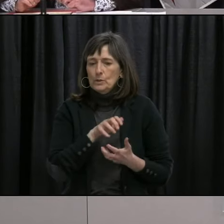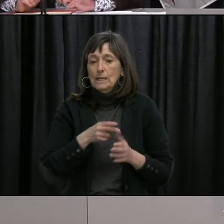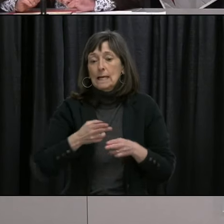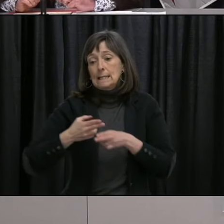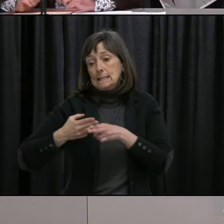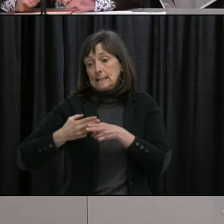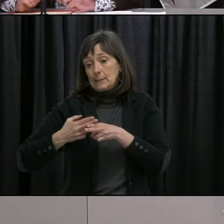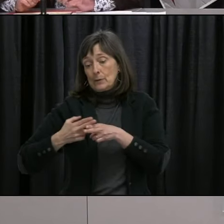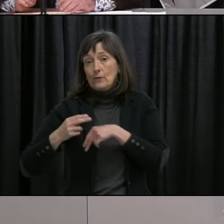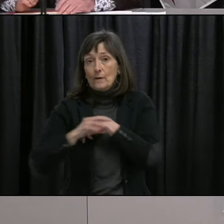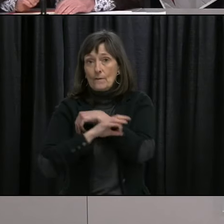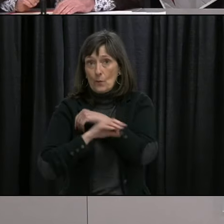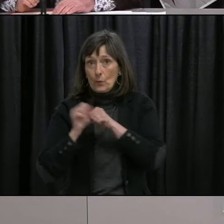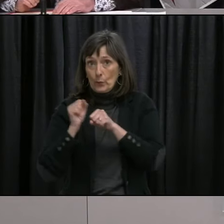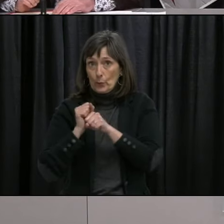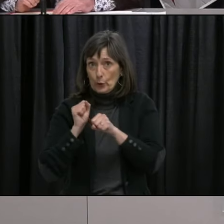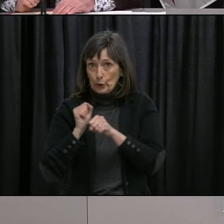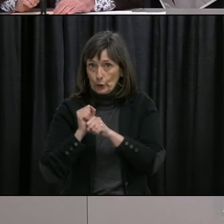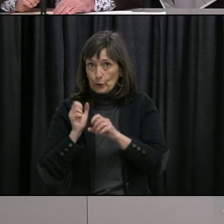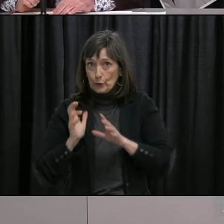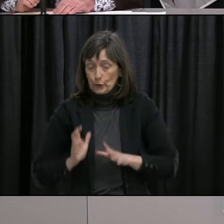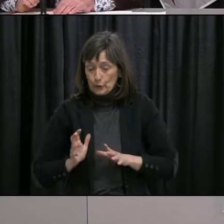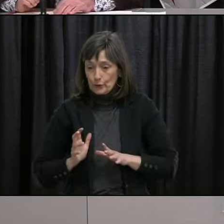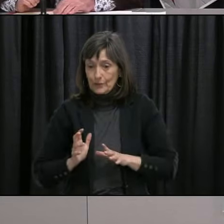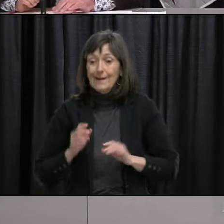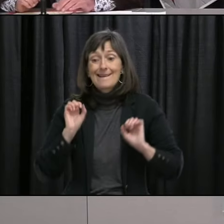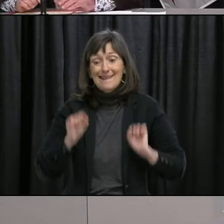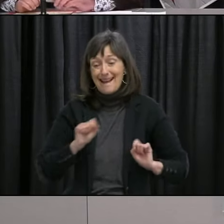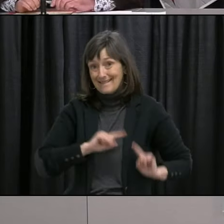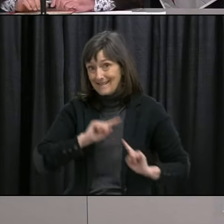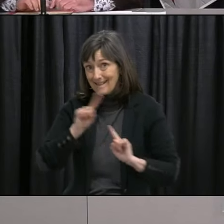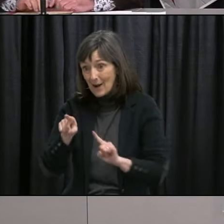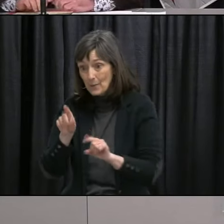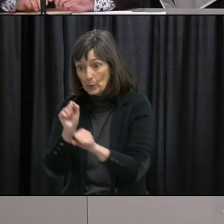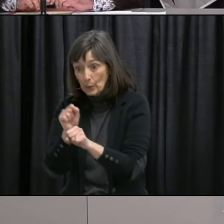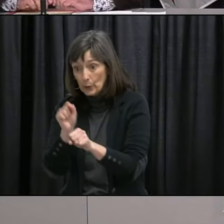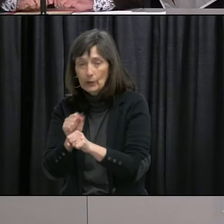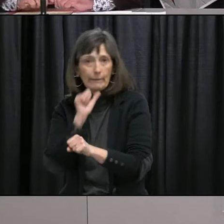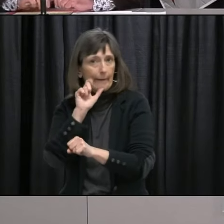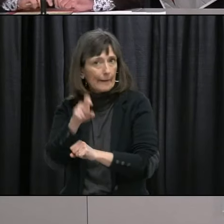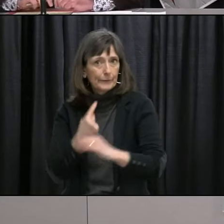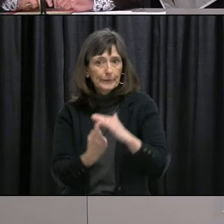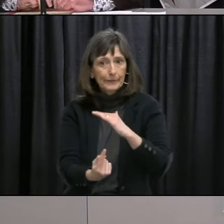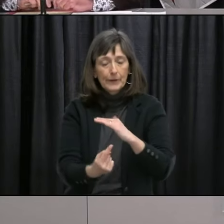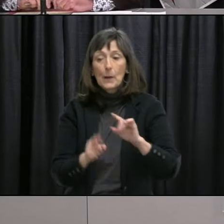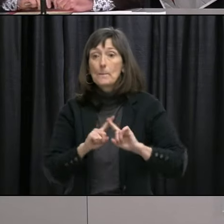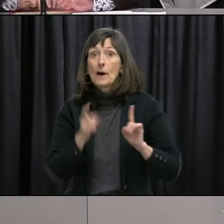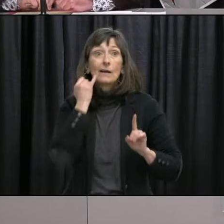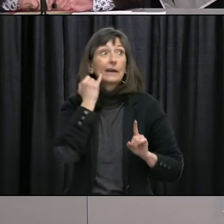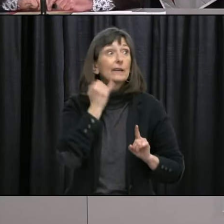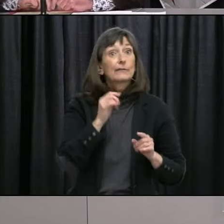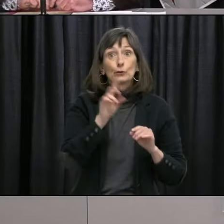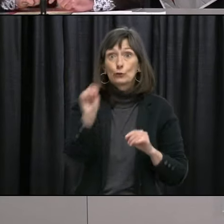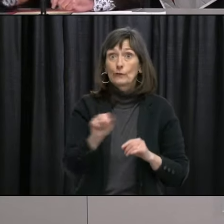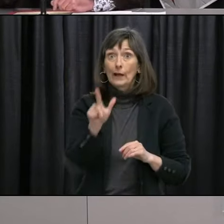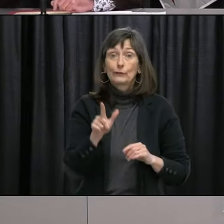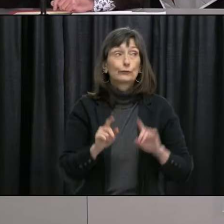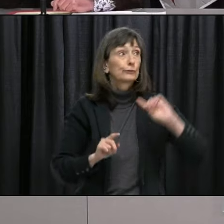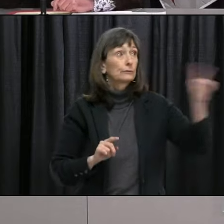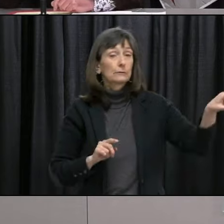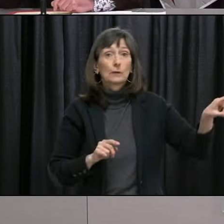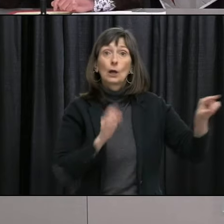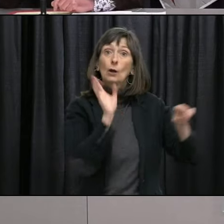or temporary foreign workers are allowed in without having to self-isolate and work, yet workers from here in, let's say, Alberta or up north or elsewhere have